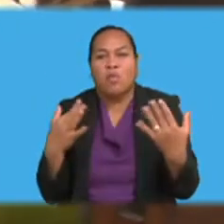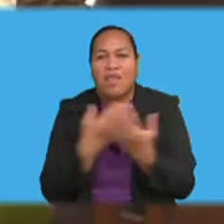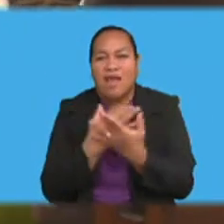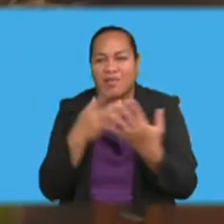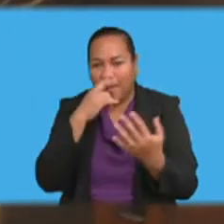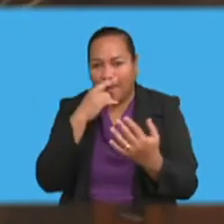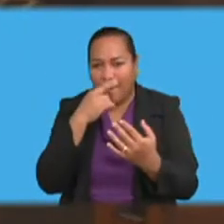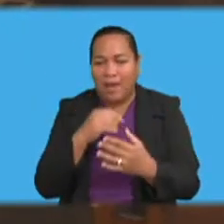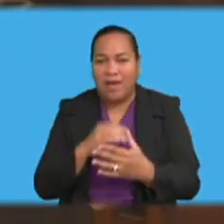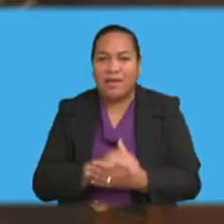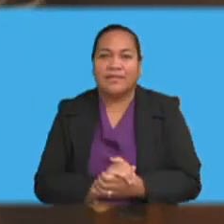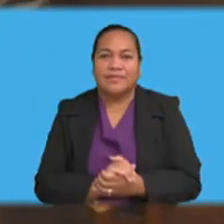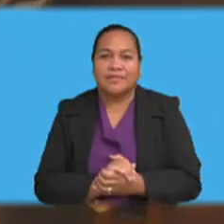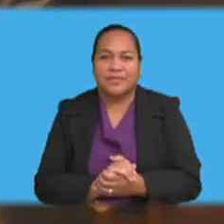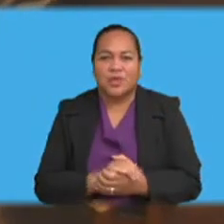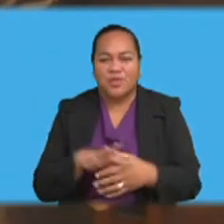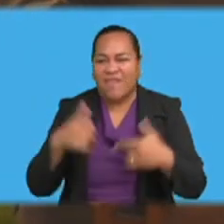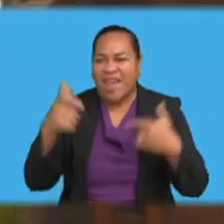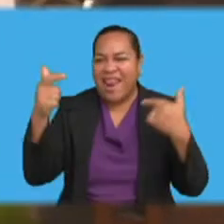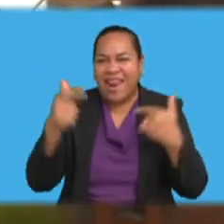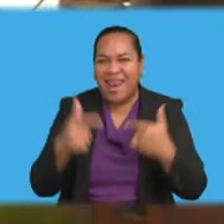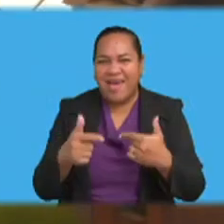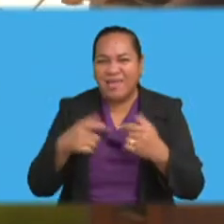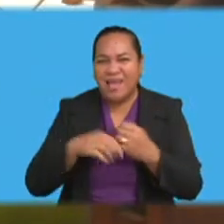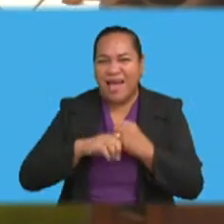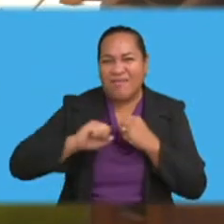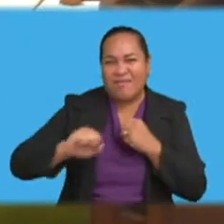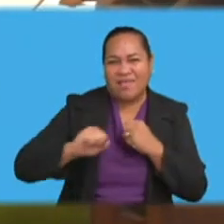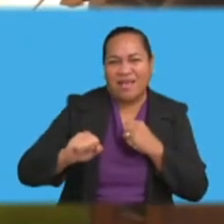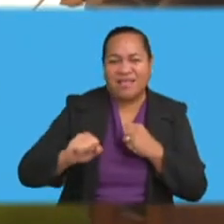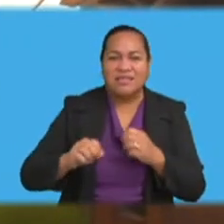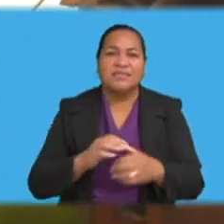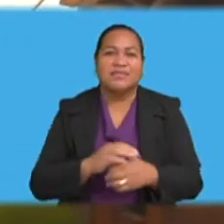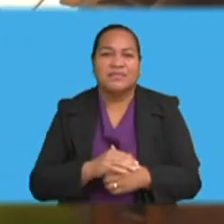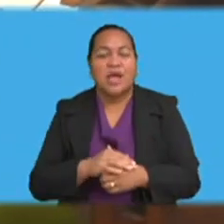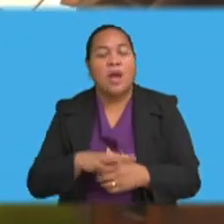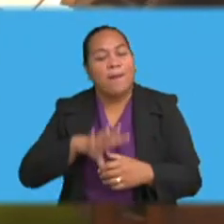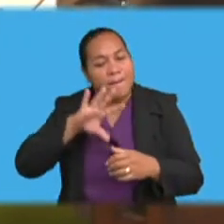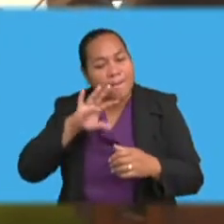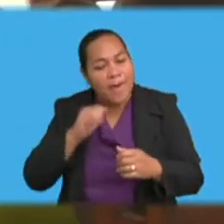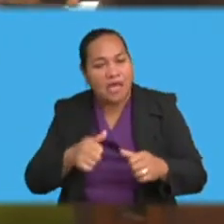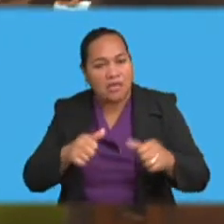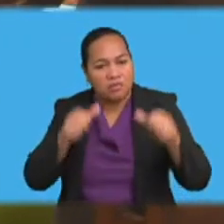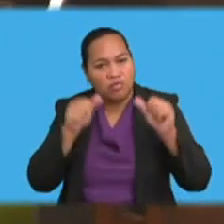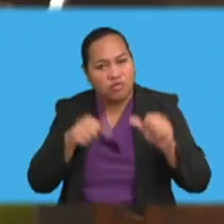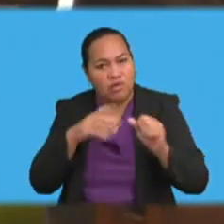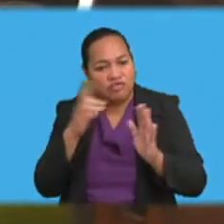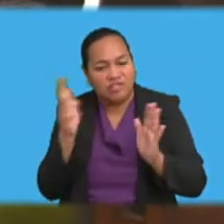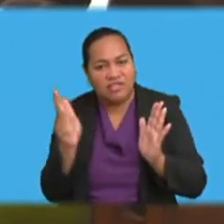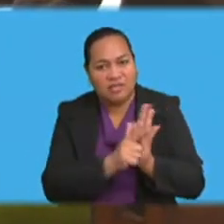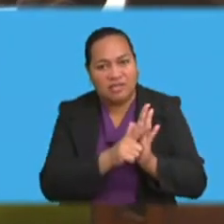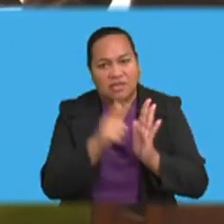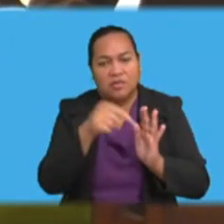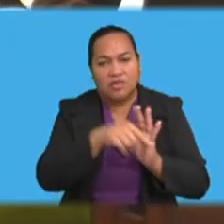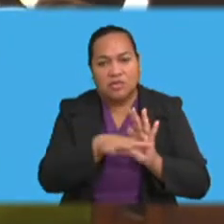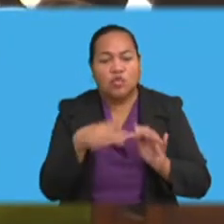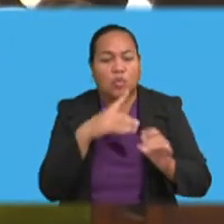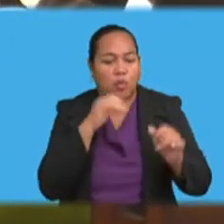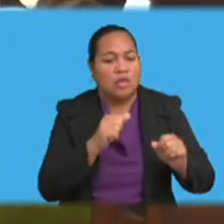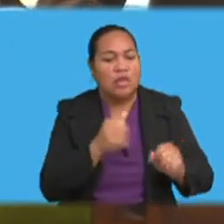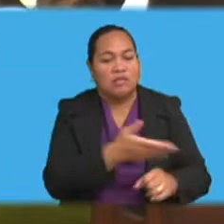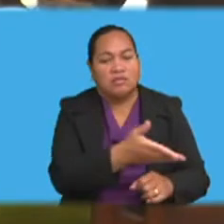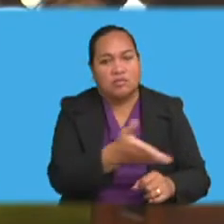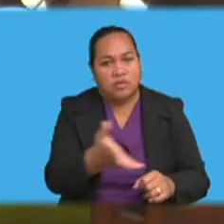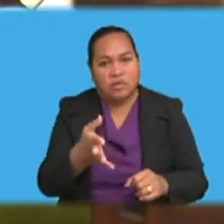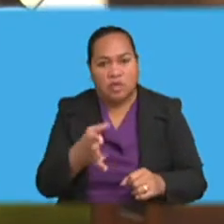and a limited advertisers pool, Madam Speaker, there must be protection established to ensure that local free-to-air broadcasters